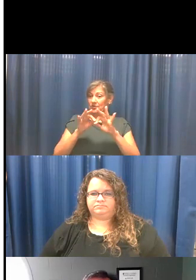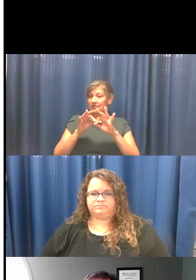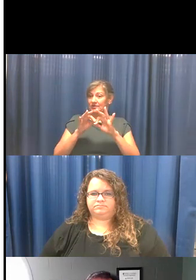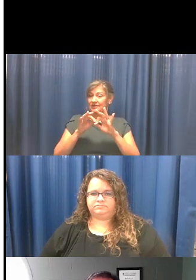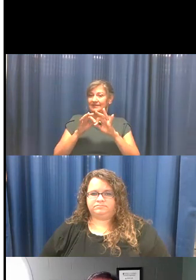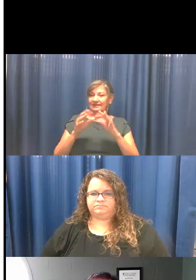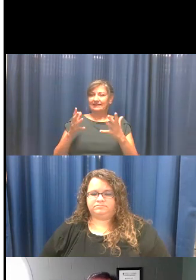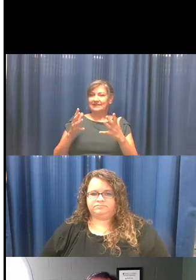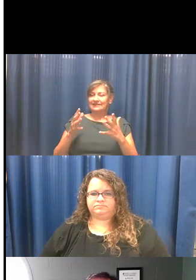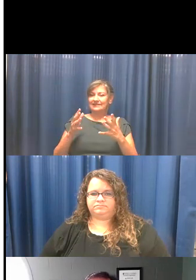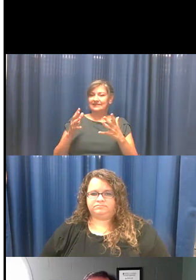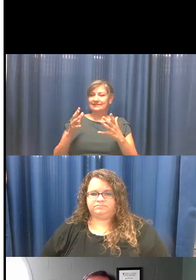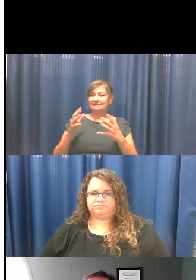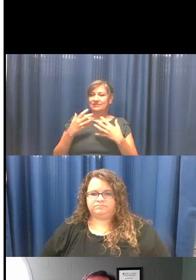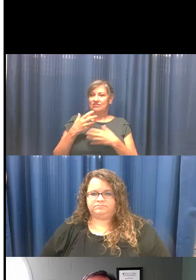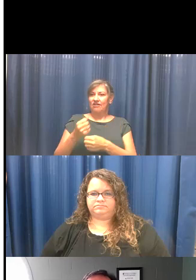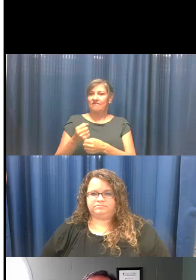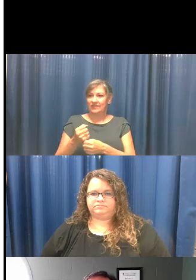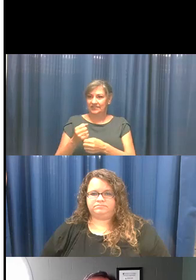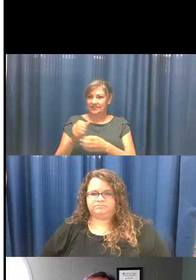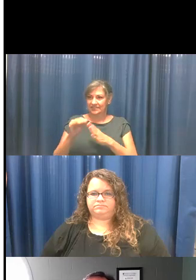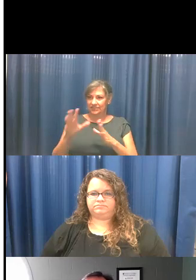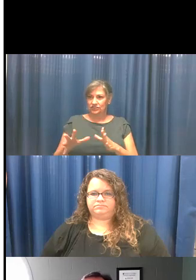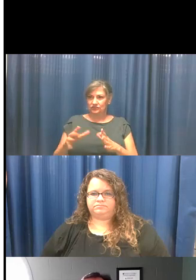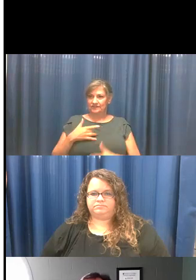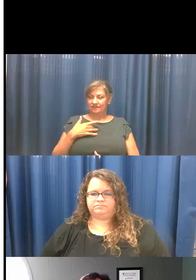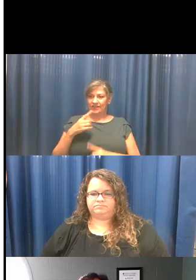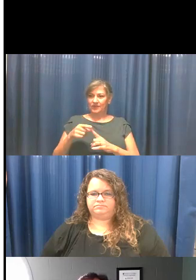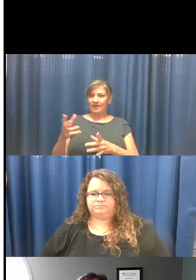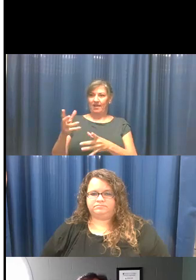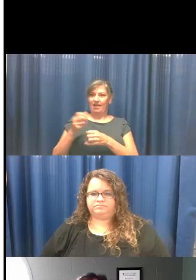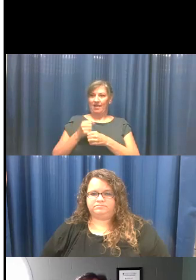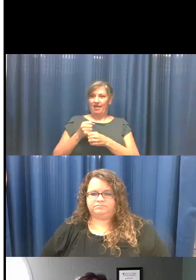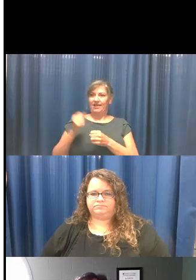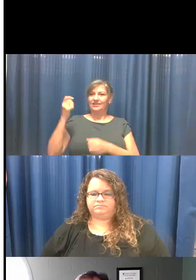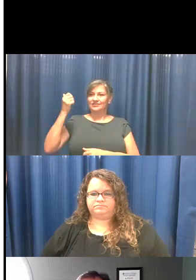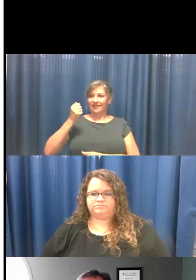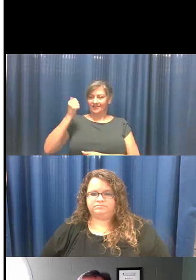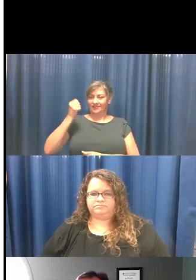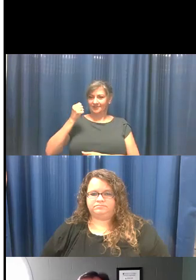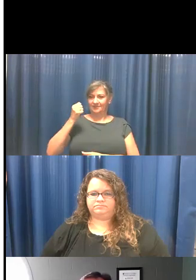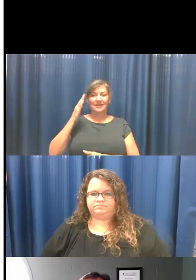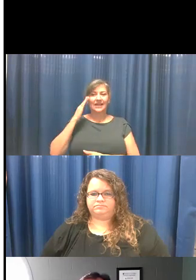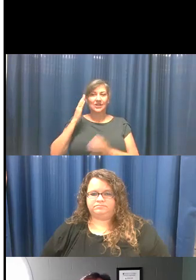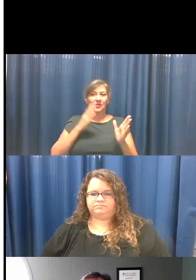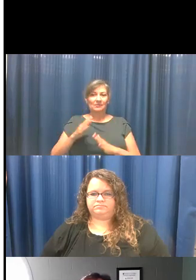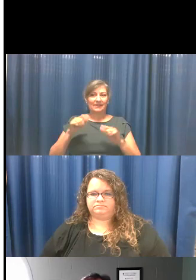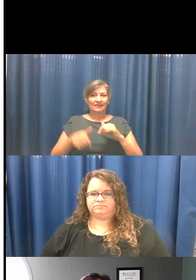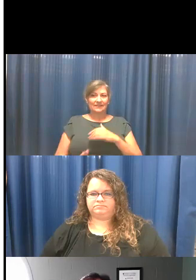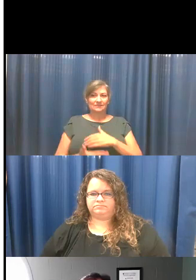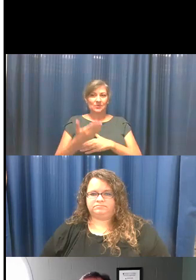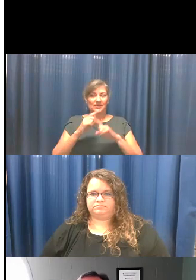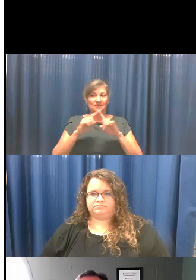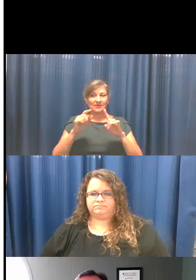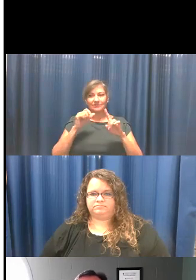of confidence that students receive when they get a scholarship. And I know we had planned this morning, but we didn't get to do it,